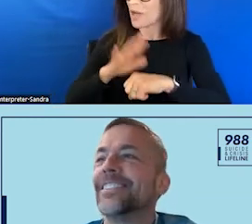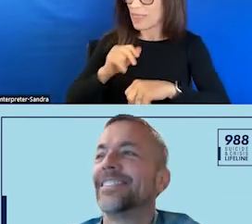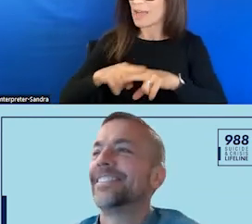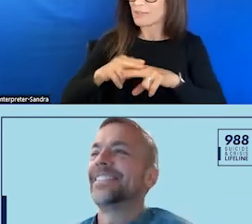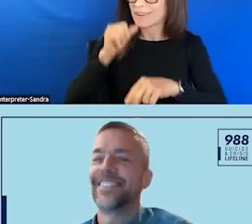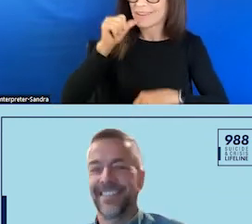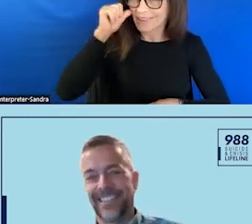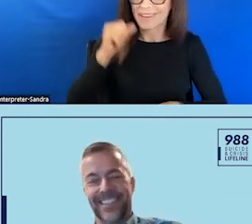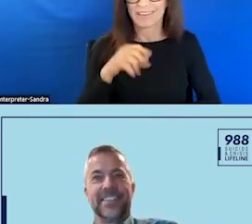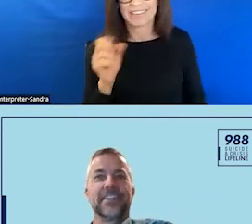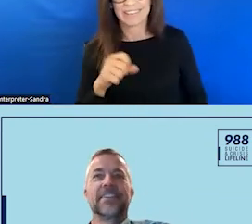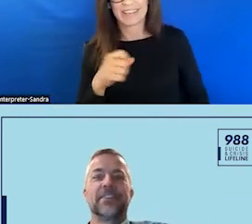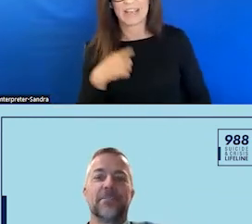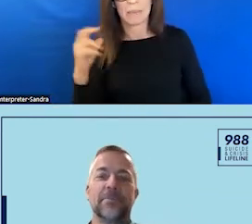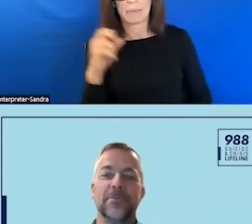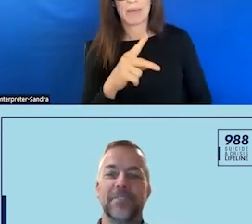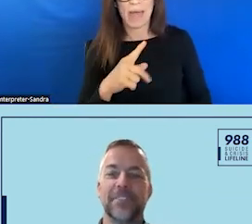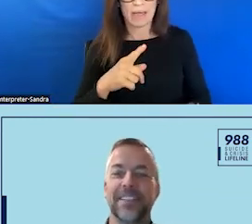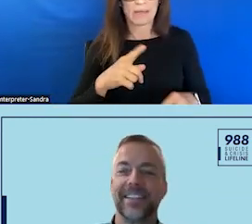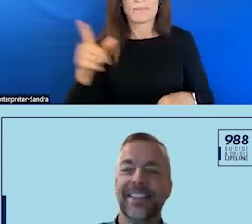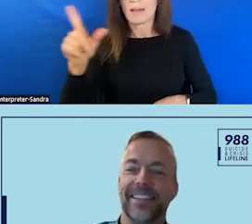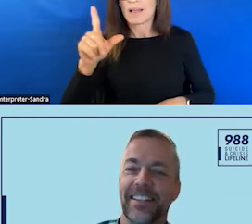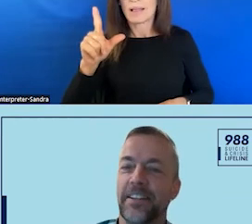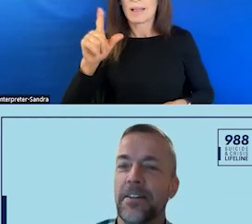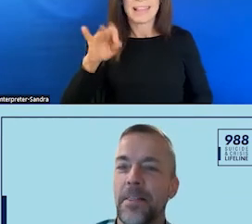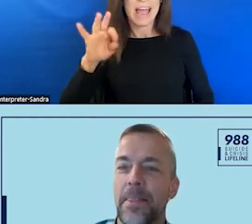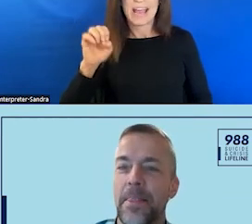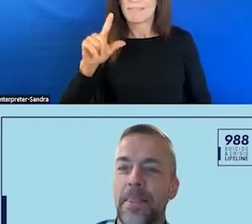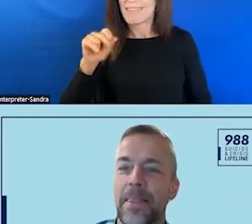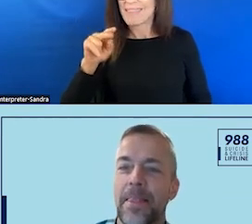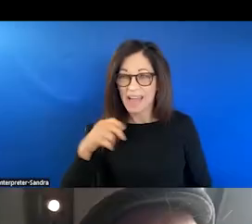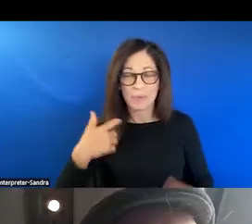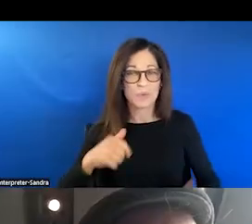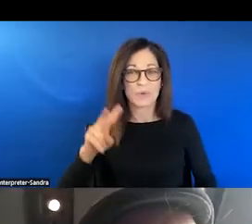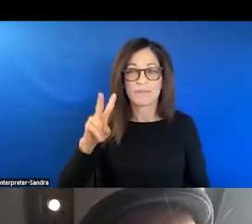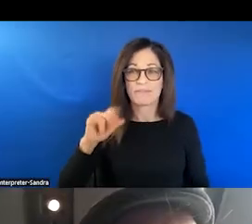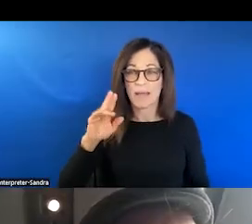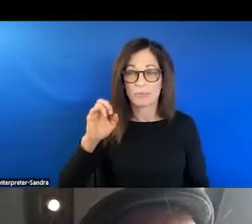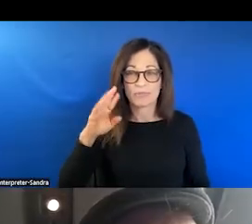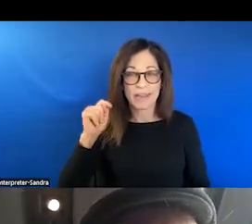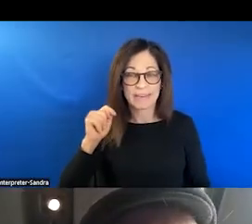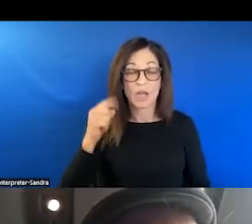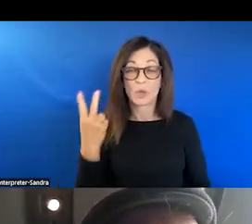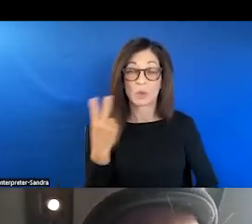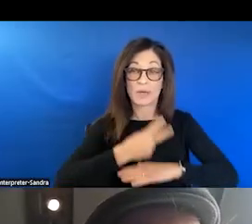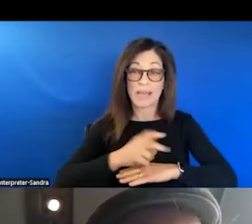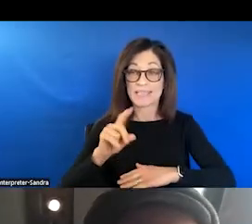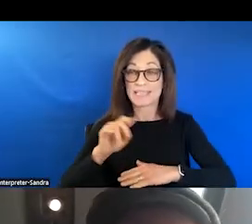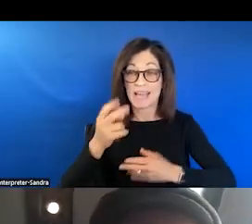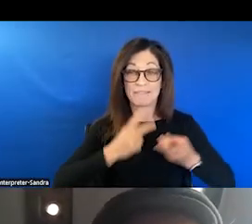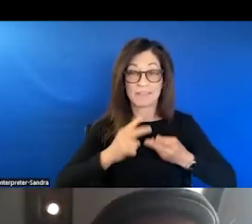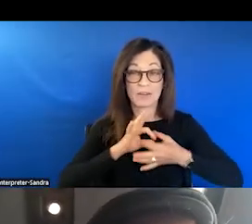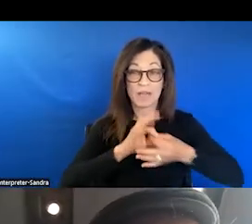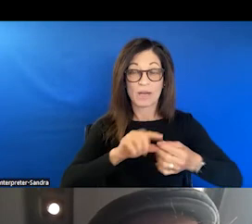meetings of a lifeline. We met with Vibrant for a 2-day site visit meeting regarding